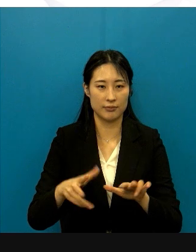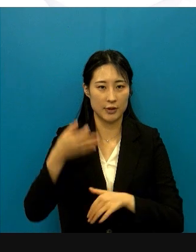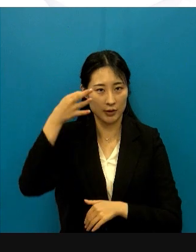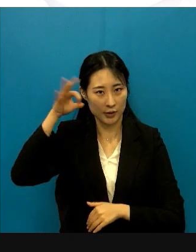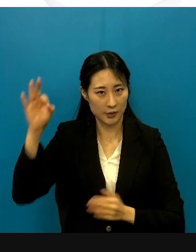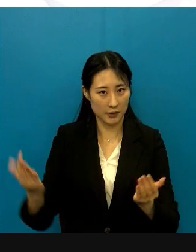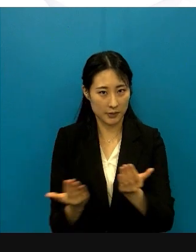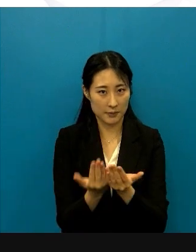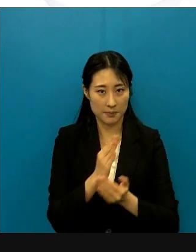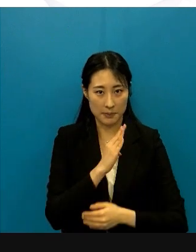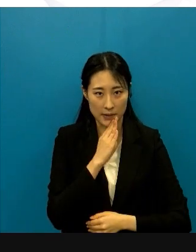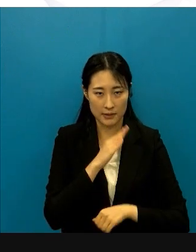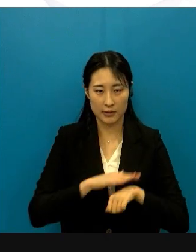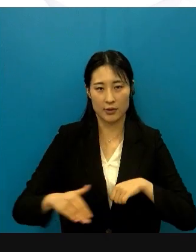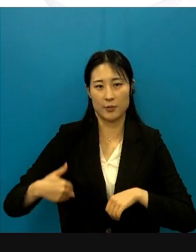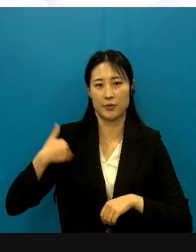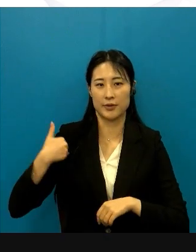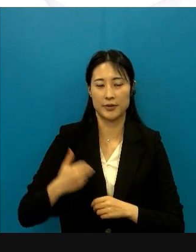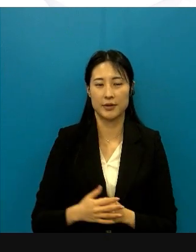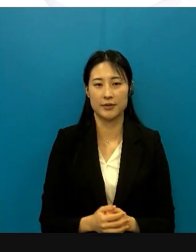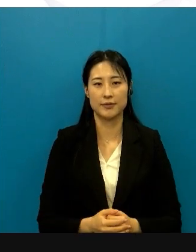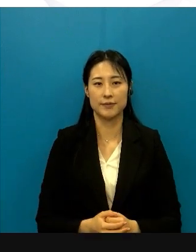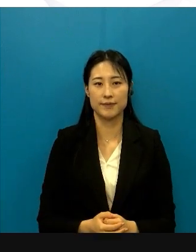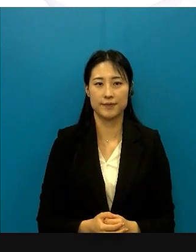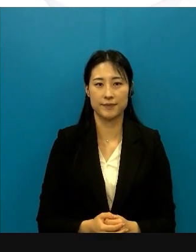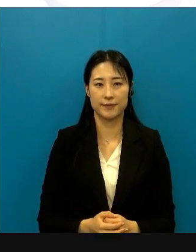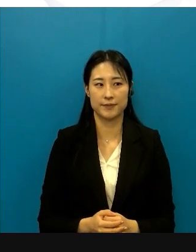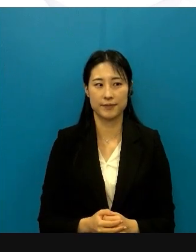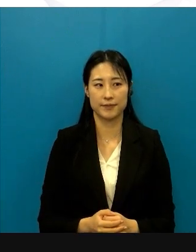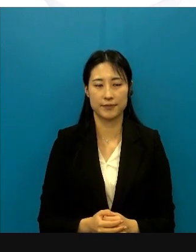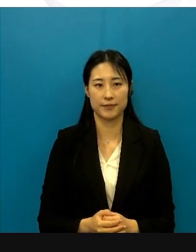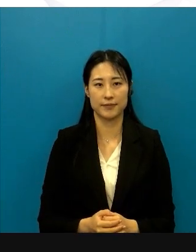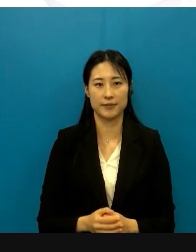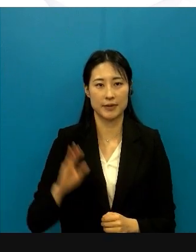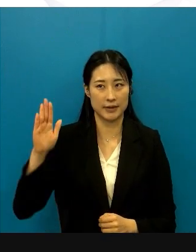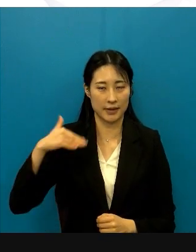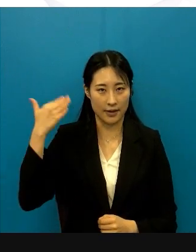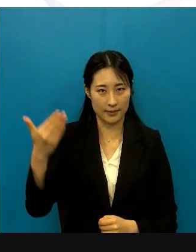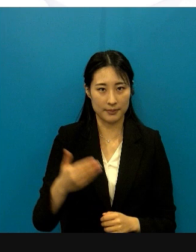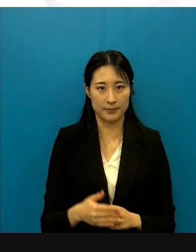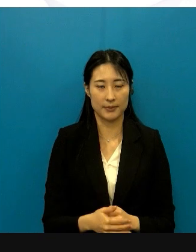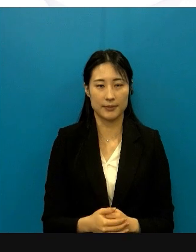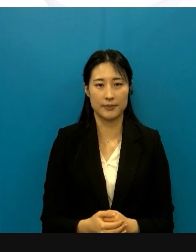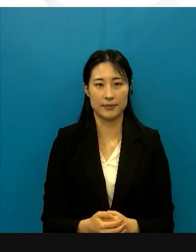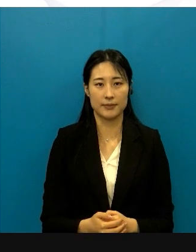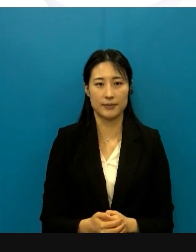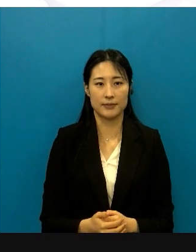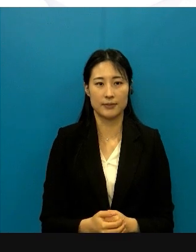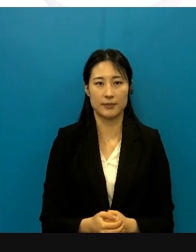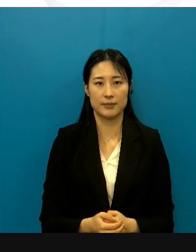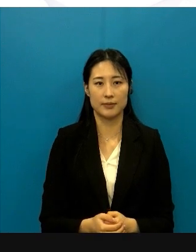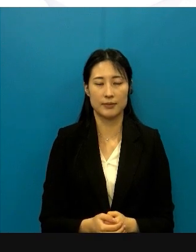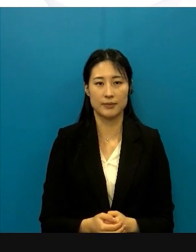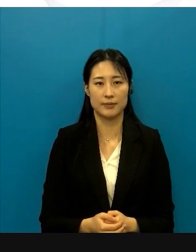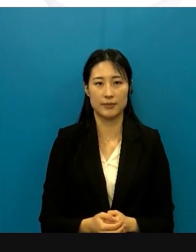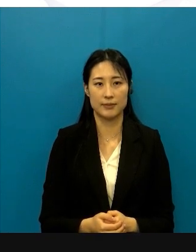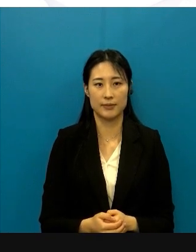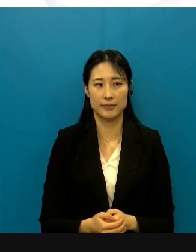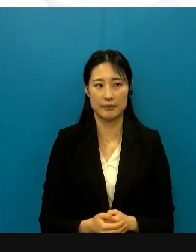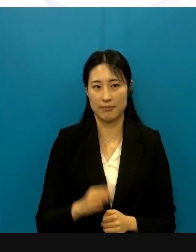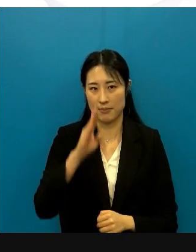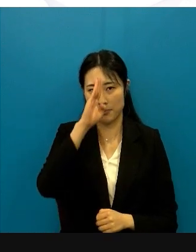Ninth is a case mentioned about Push people who are suffering from disease or disability to suicide.